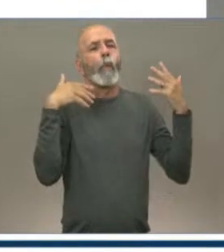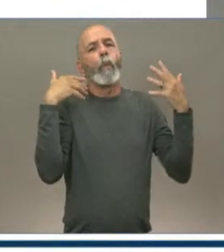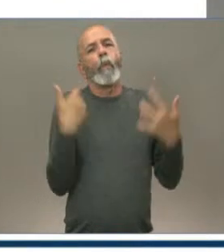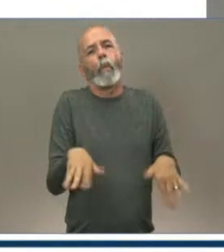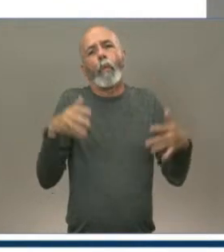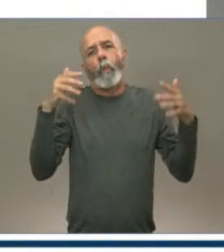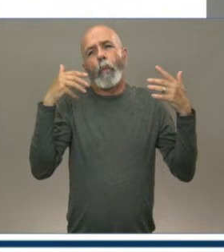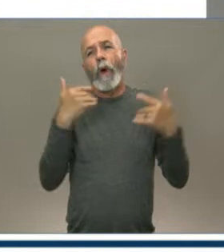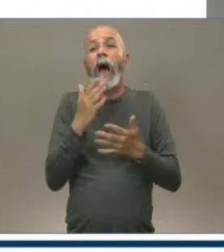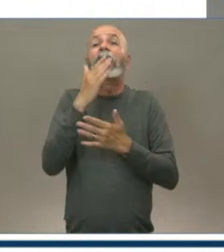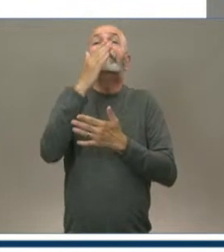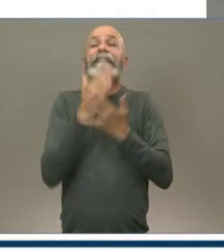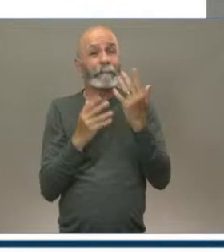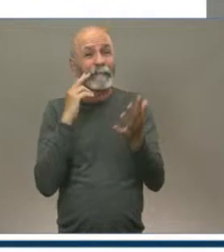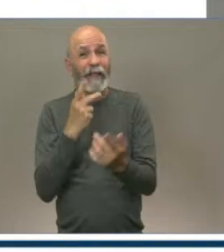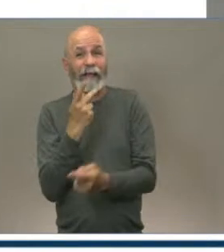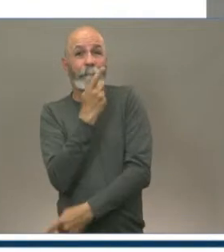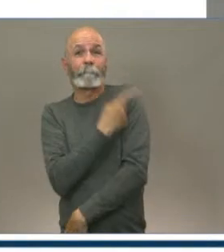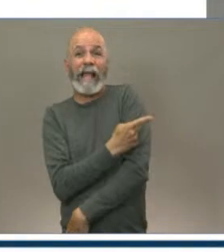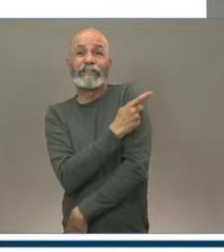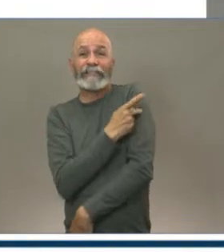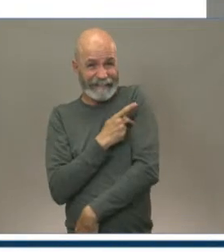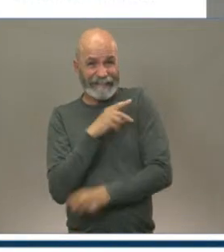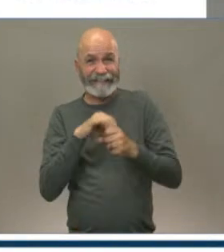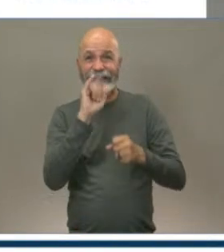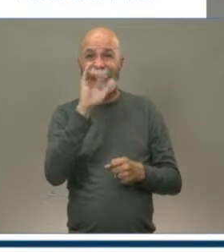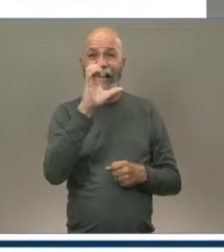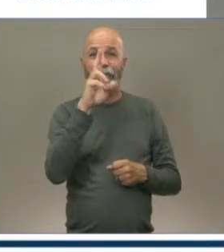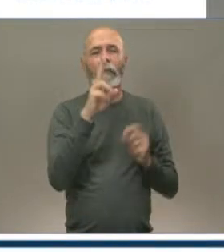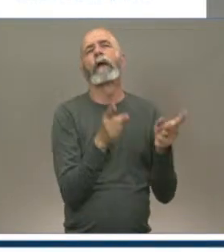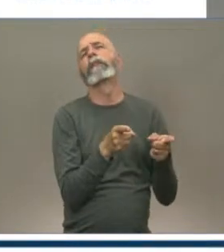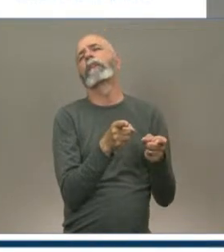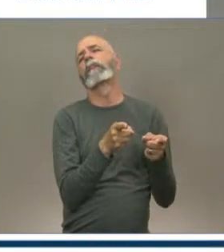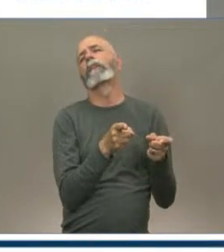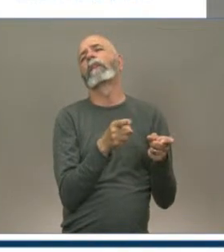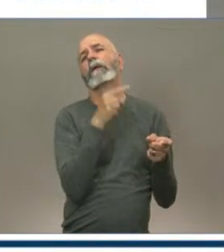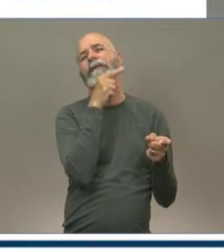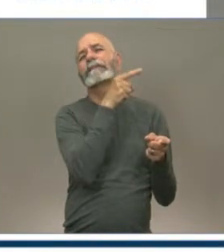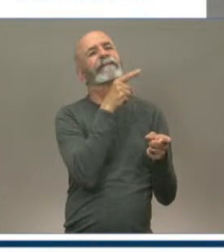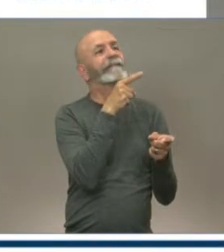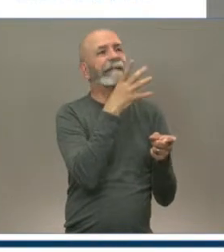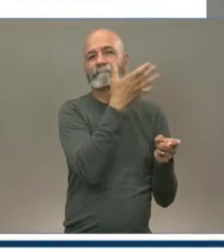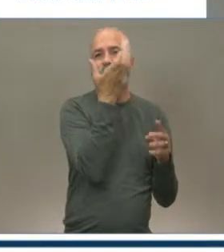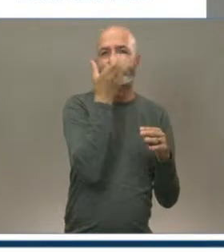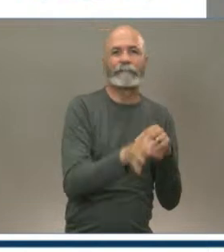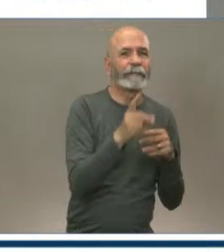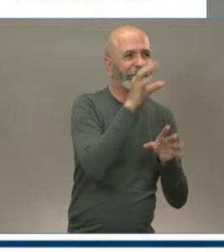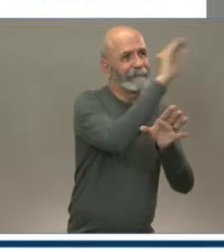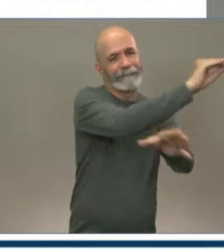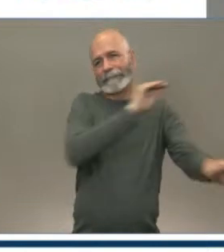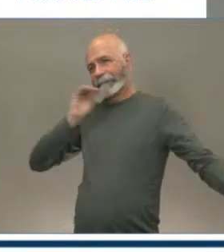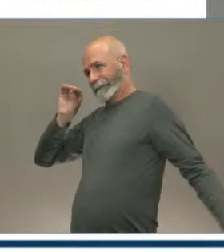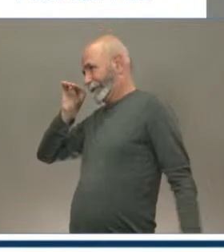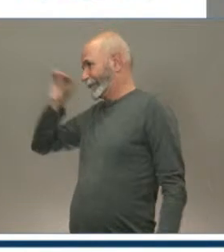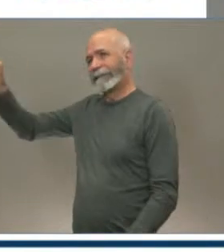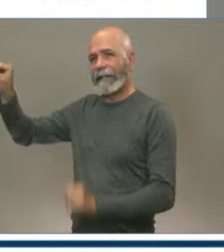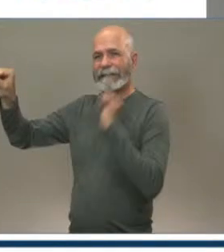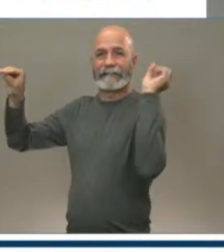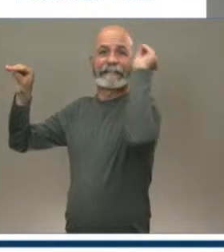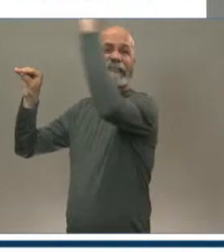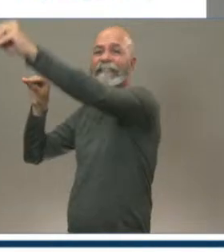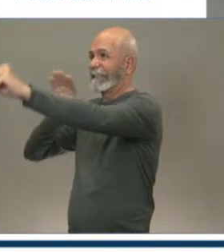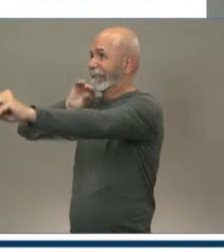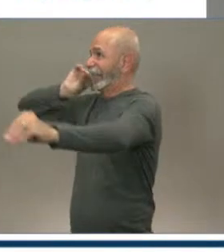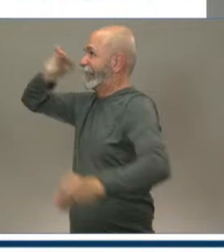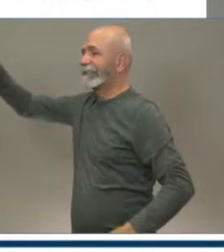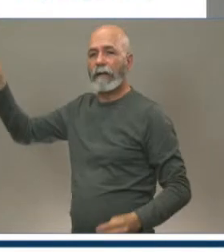some patients in the ICU in Halifax to ICUs in other zones. All aspects of our healthcare system are